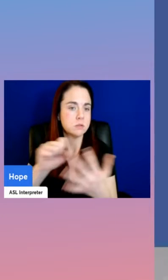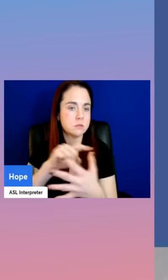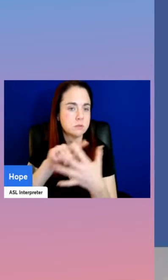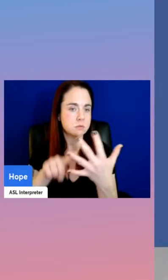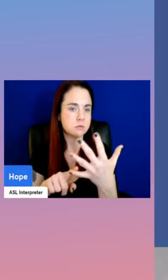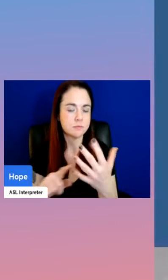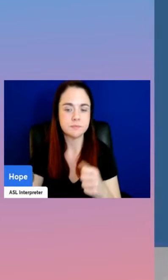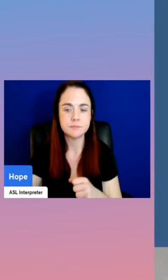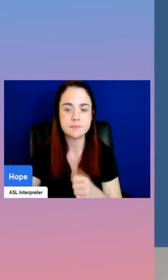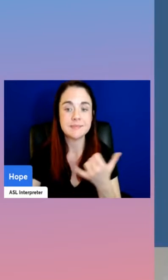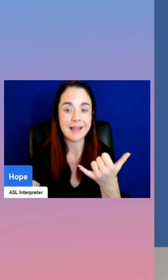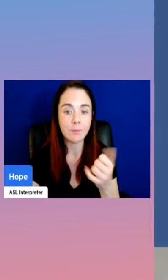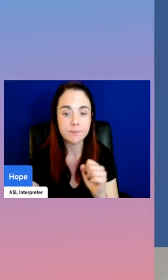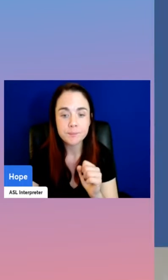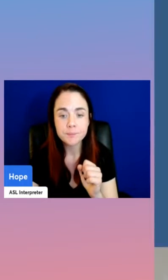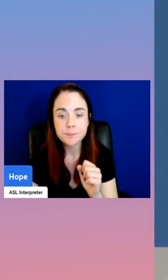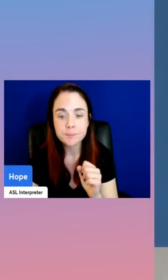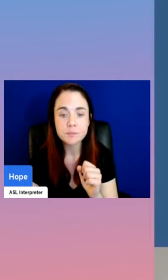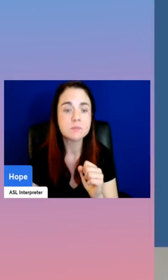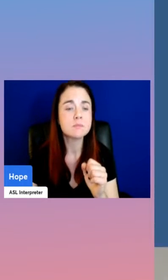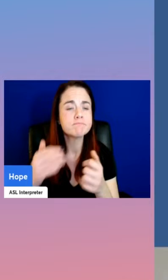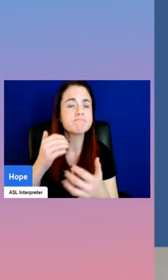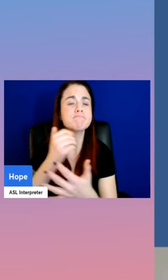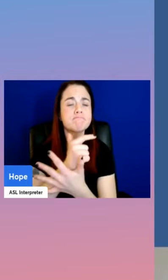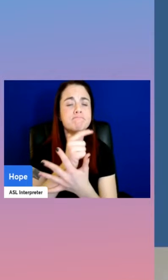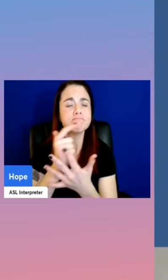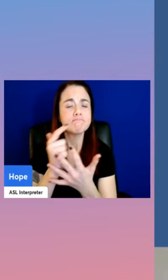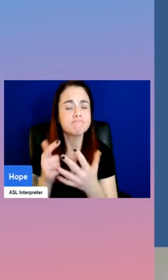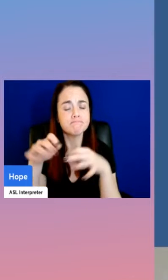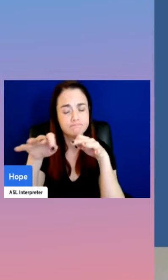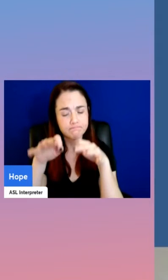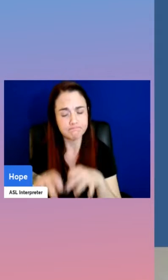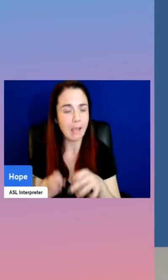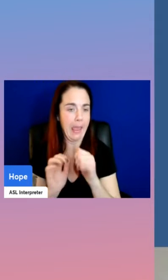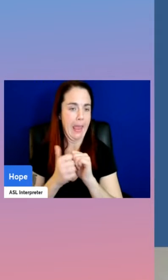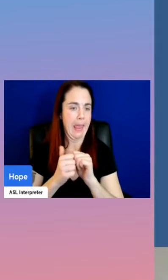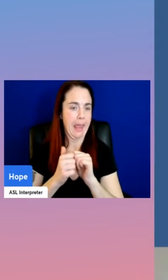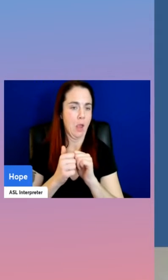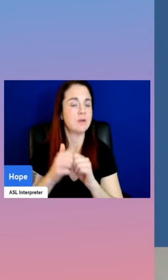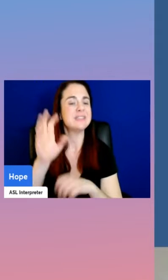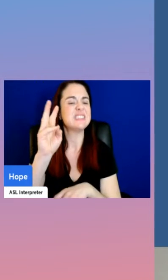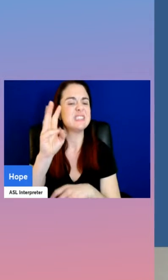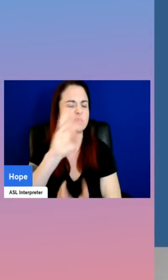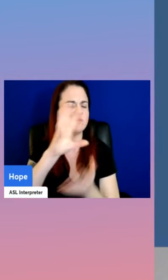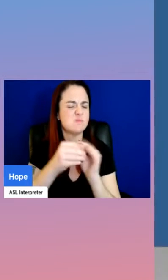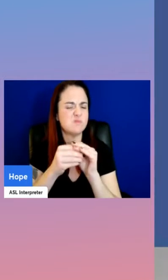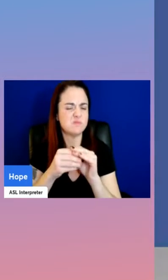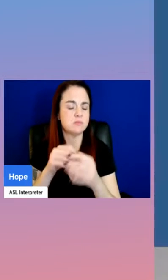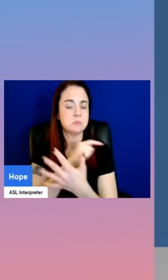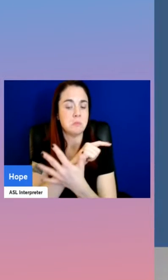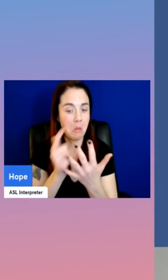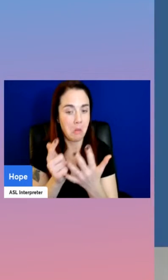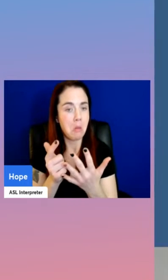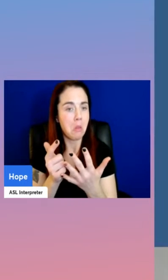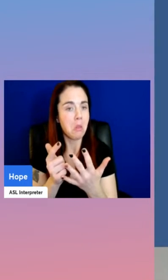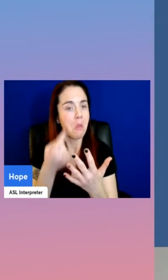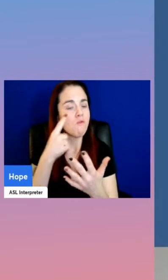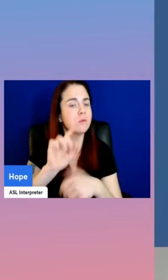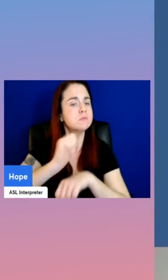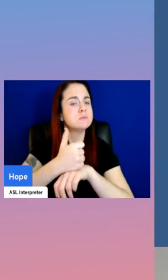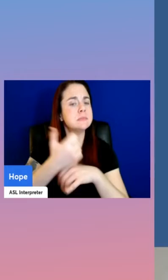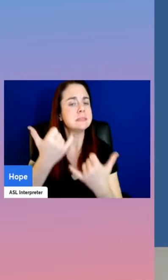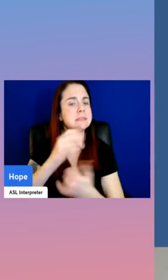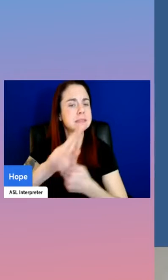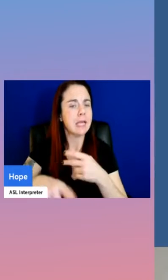So if we go by a step-by-step process, there are 6 steps really that we have to go towards establishing this kind